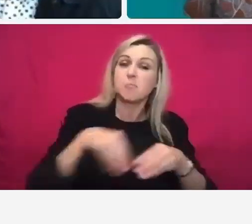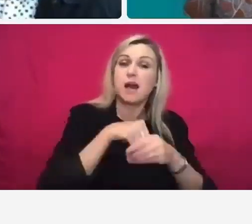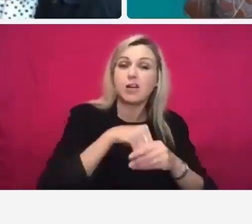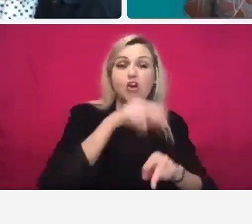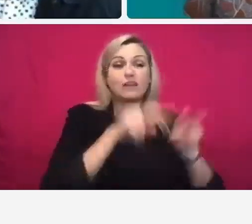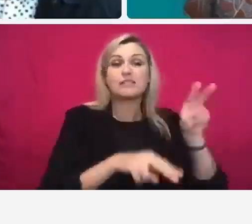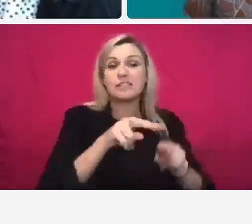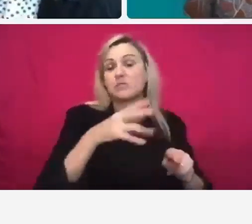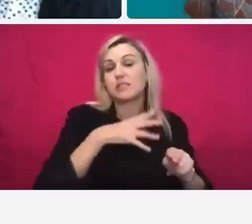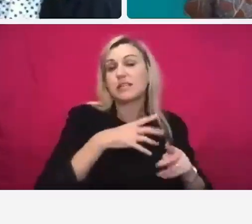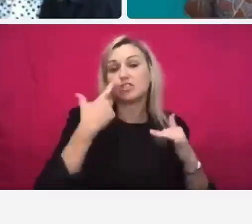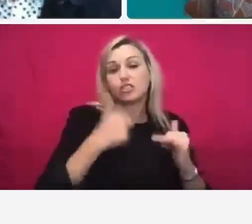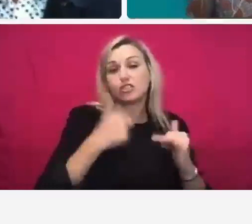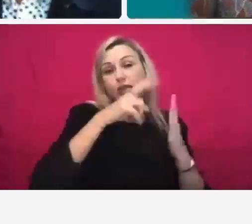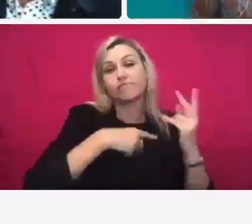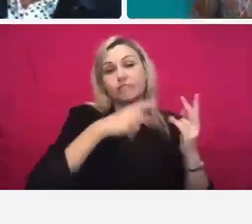process.